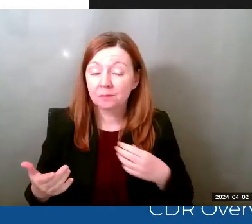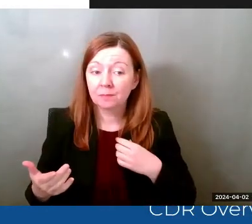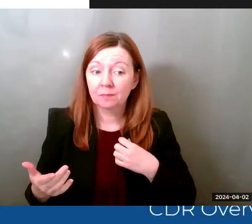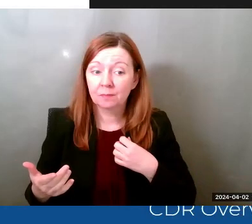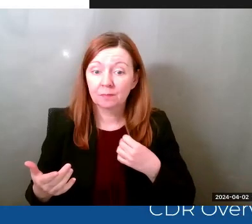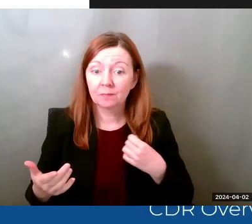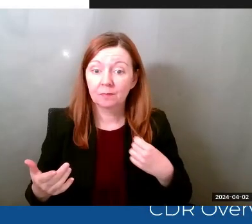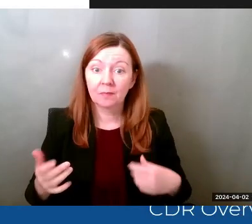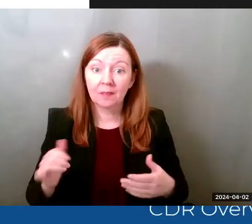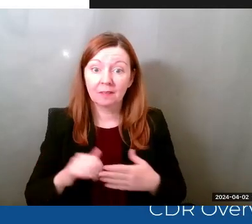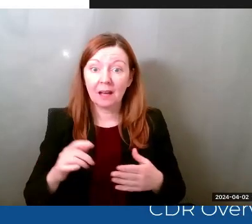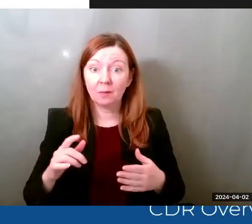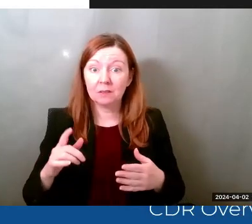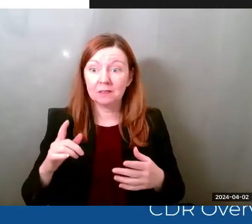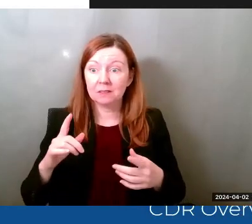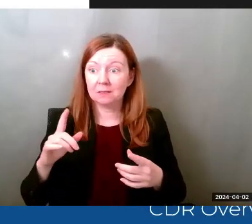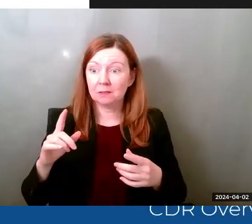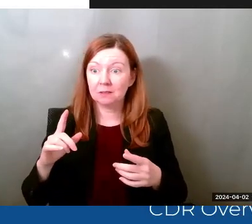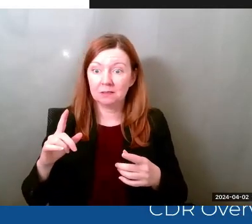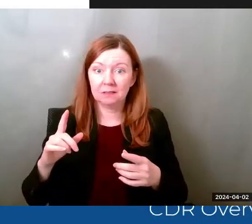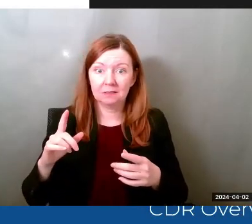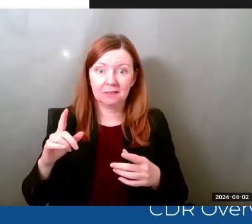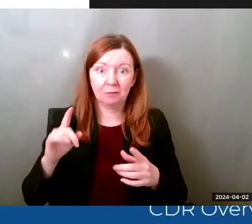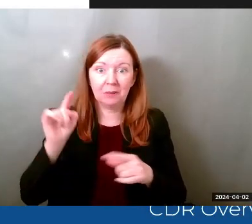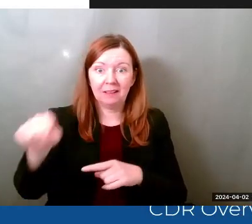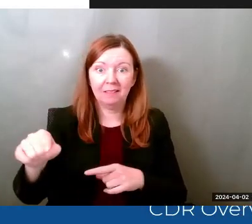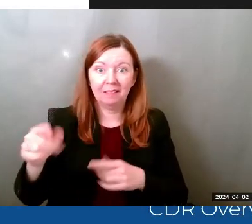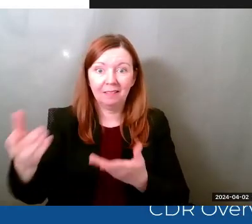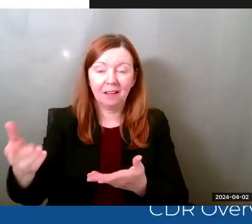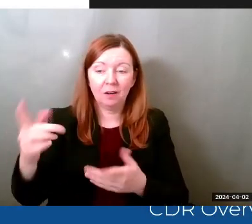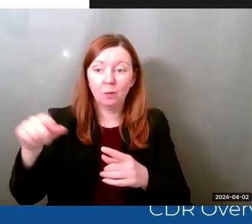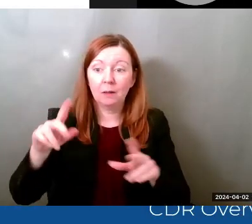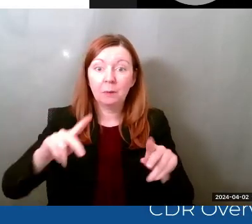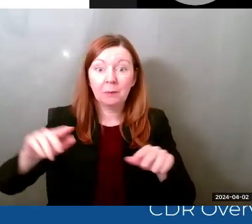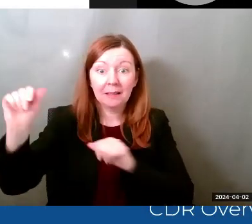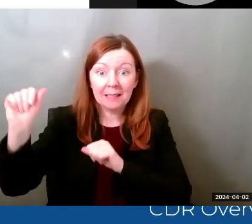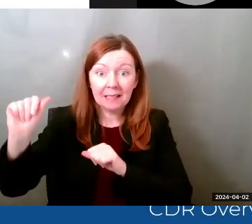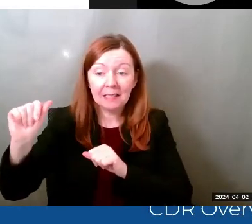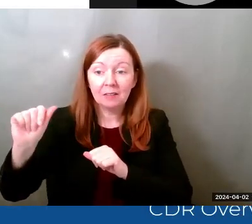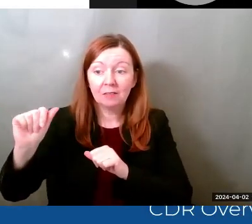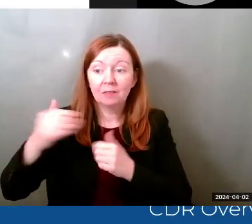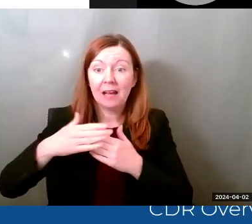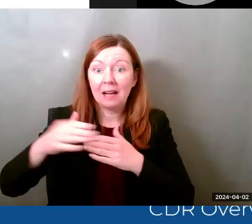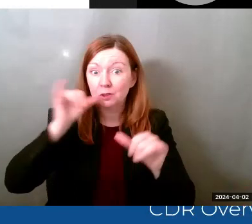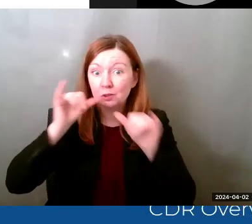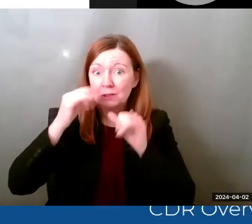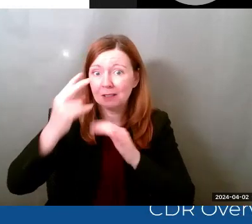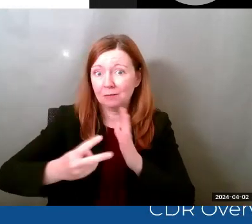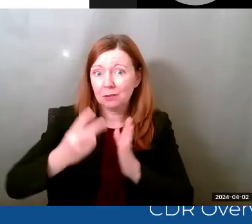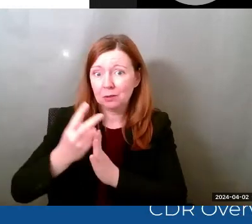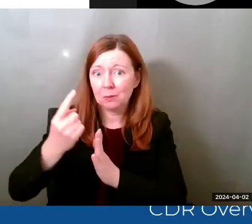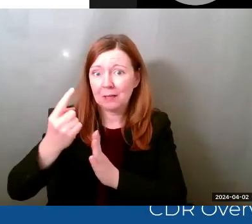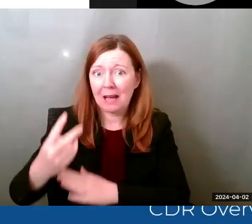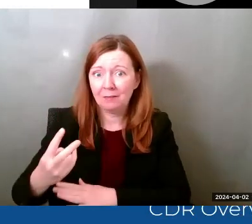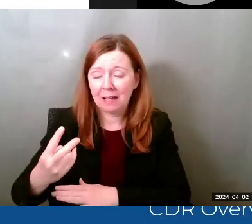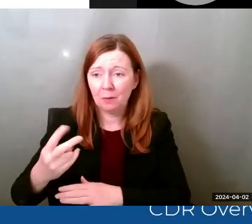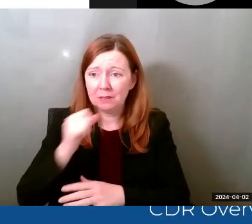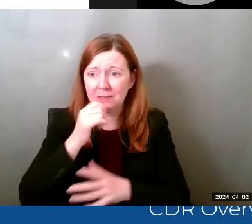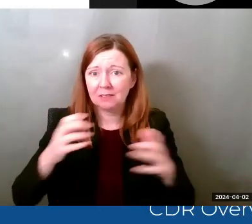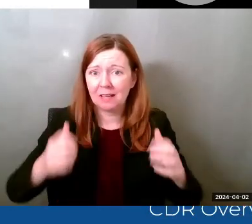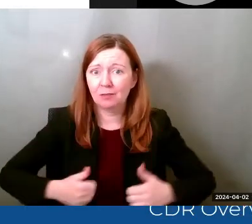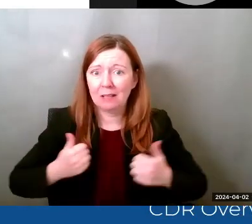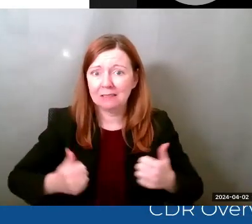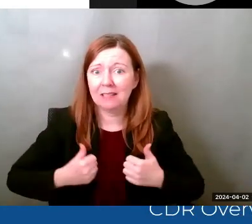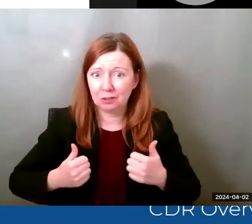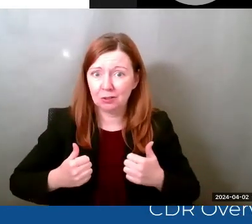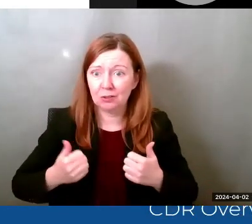was the beauty of you being out where you're at right now, because when people leave out after drinking for 2.5 hours, there's not a lot of